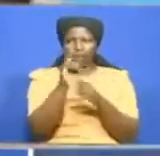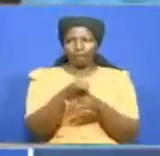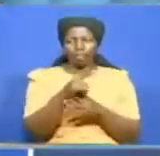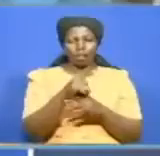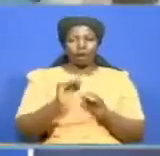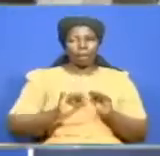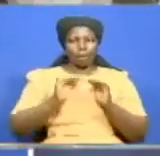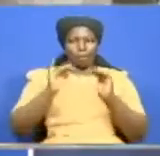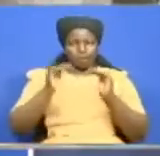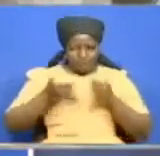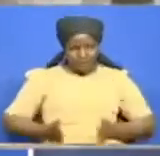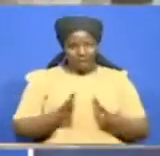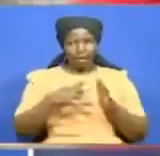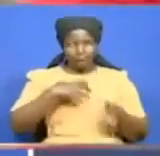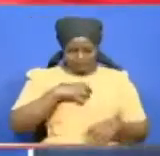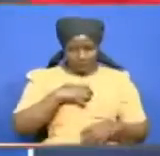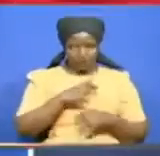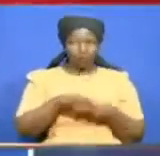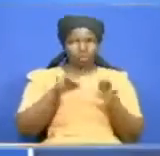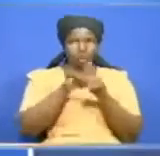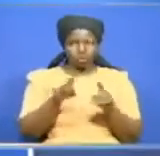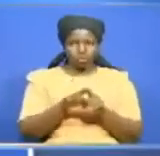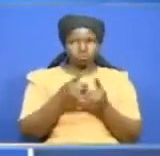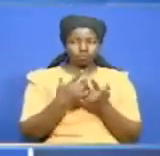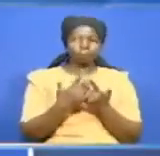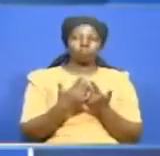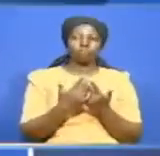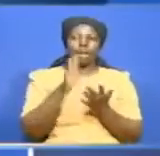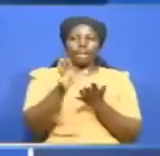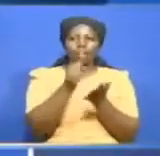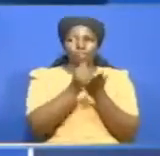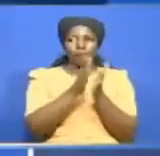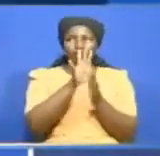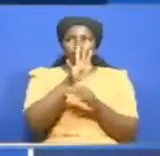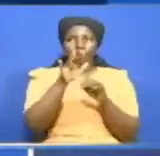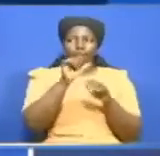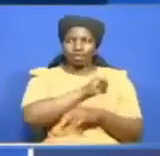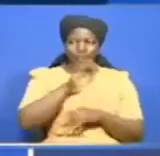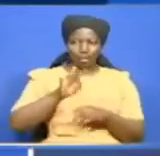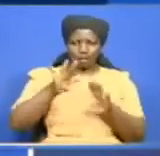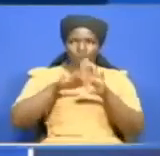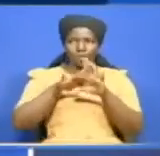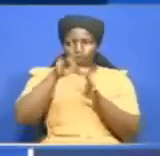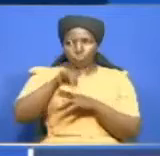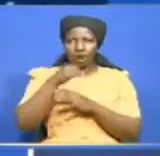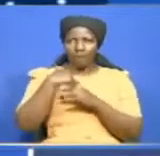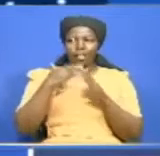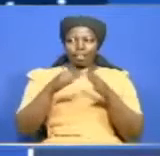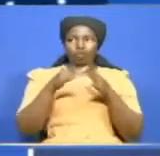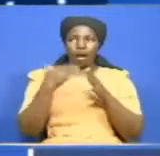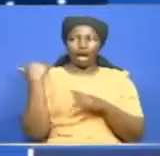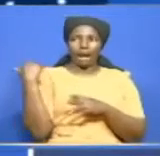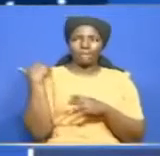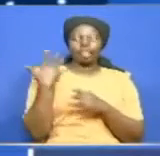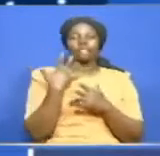of a stillbirth. To further enhance safety in workplace, employers with 5 staff members are required to have a sexual harassment policy.